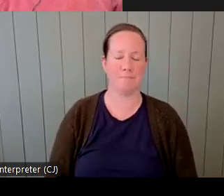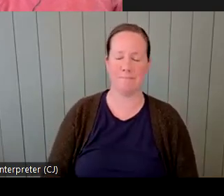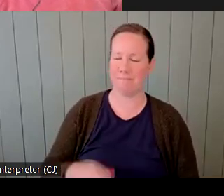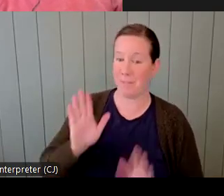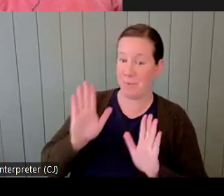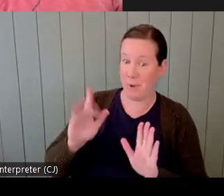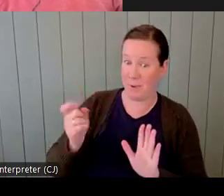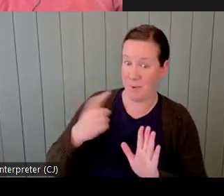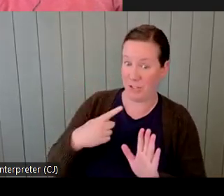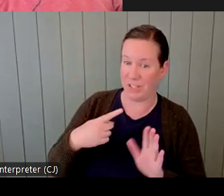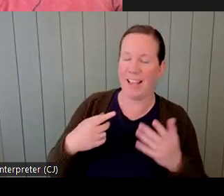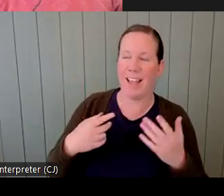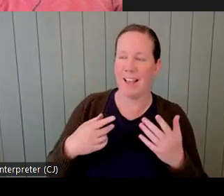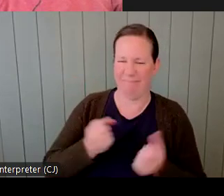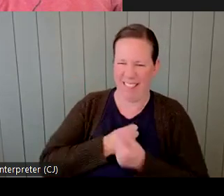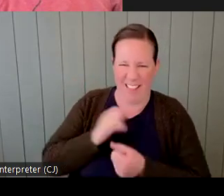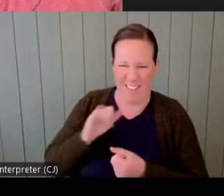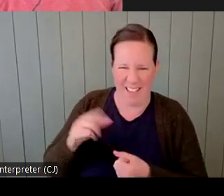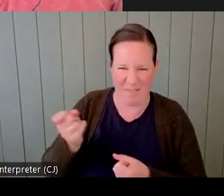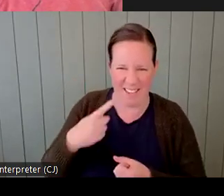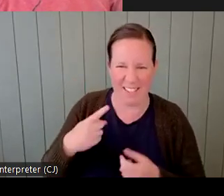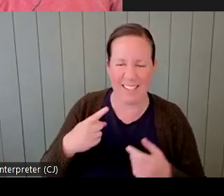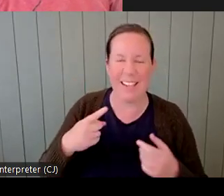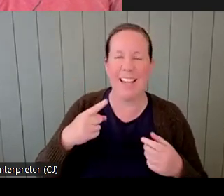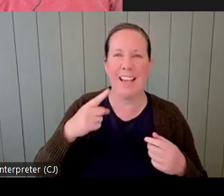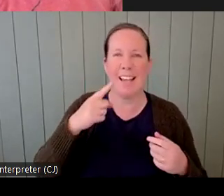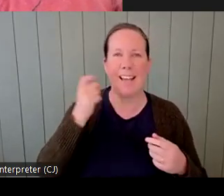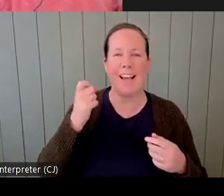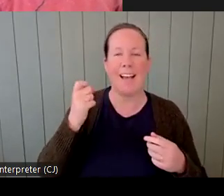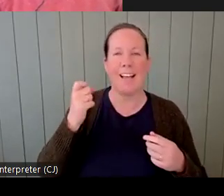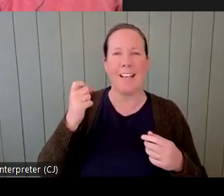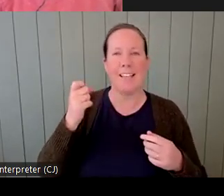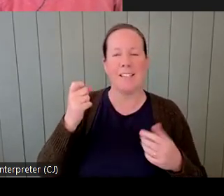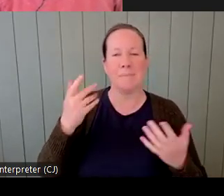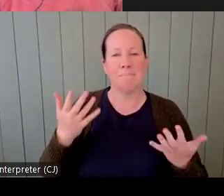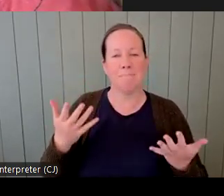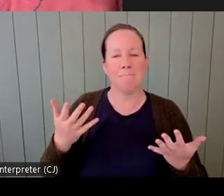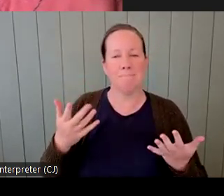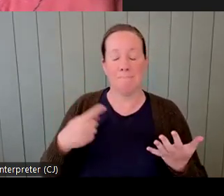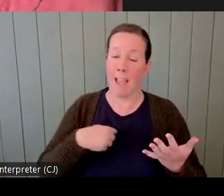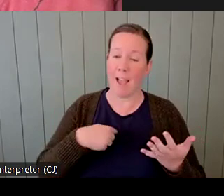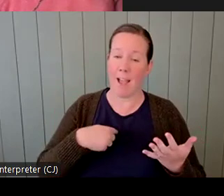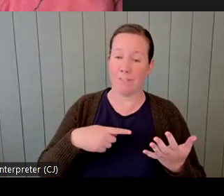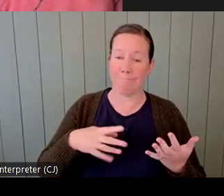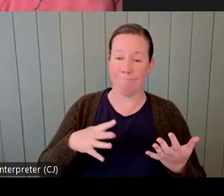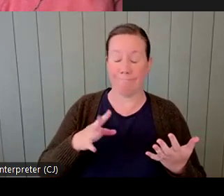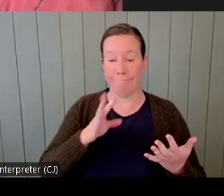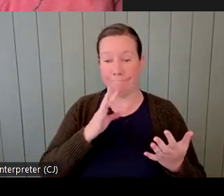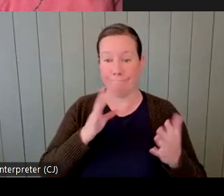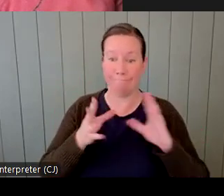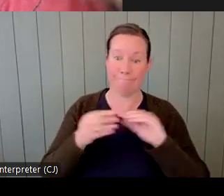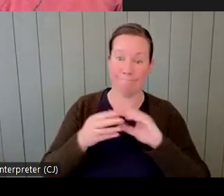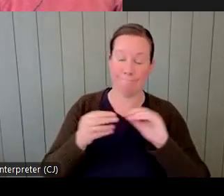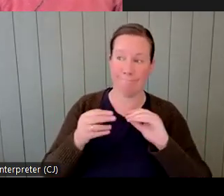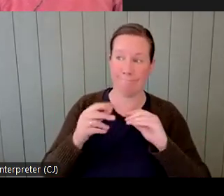love to hear that question because I think that's um I always talk about this, as a